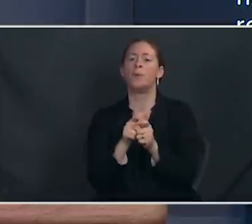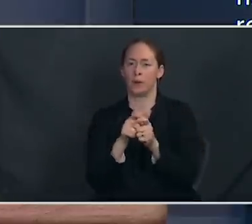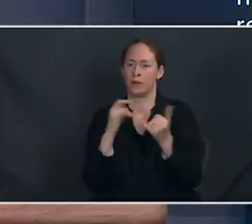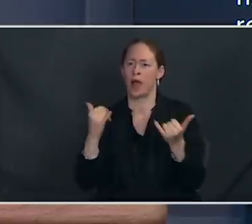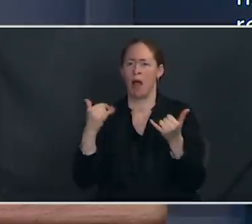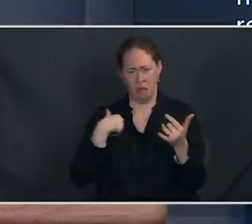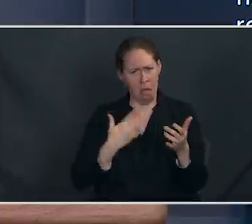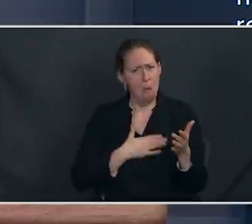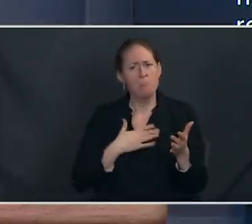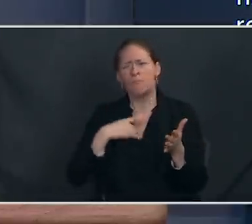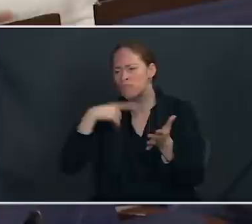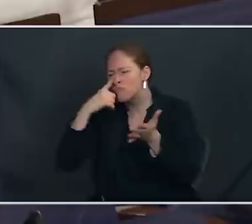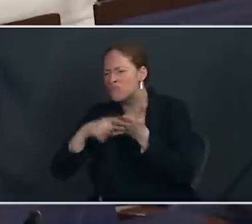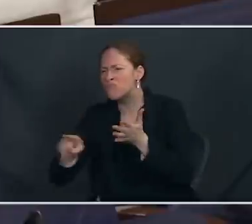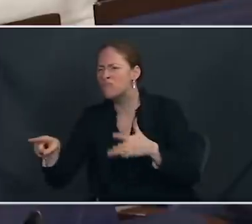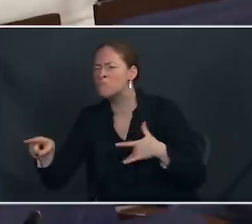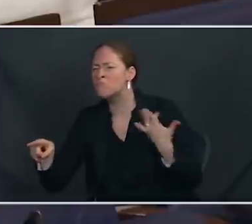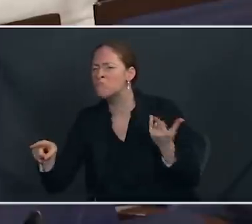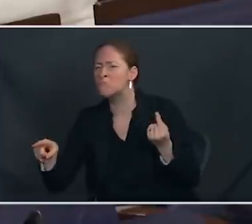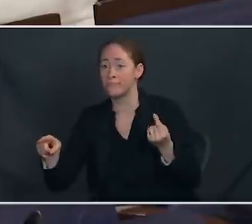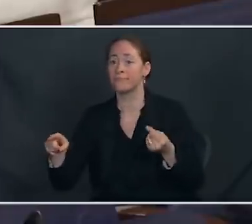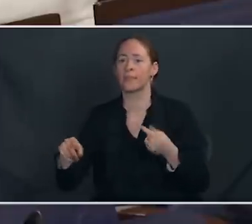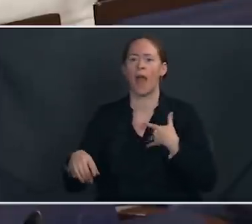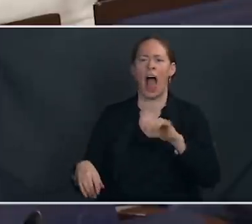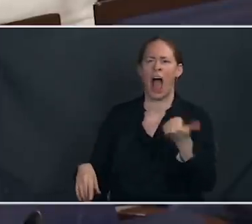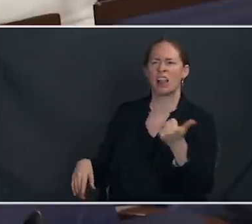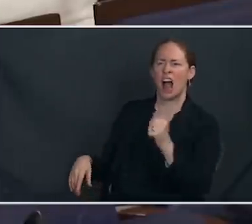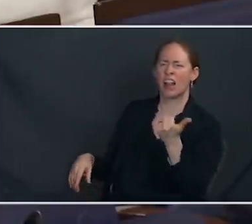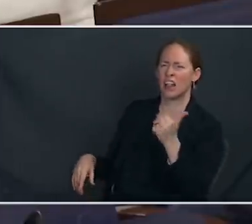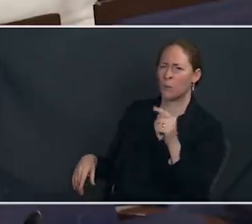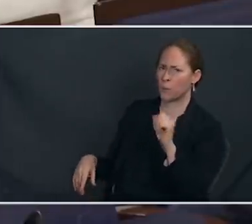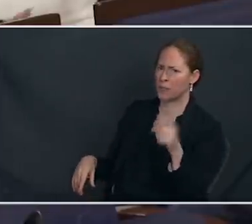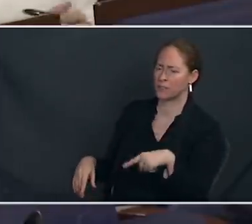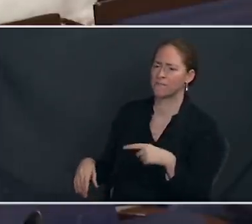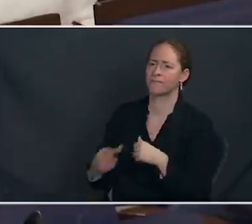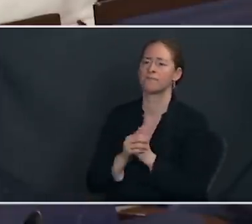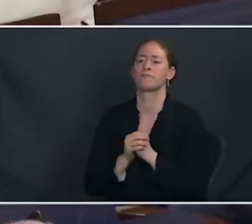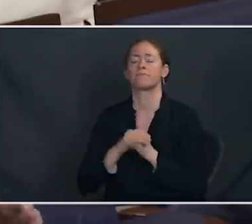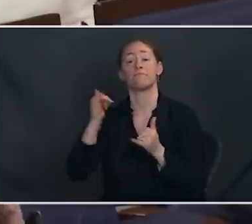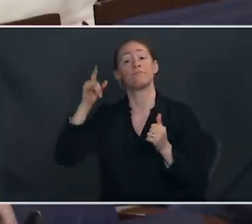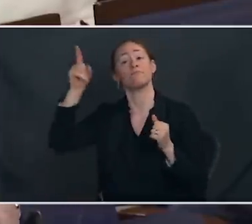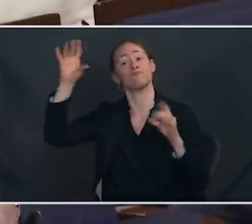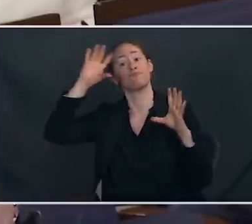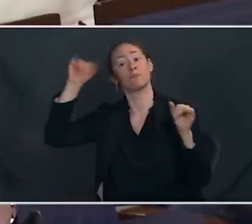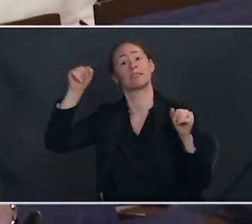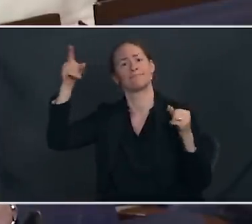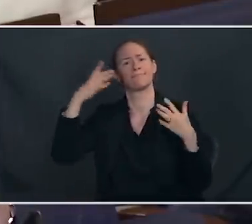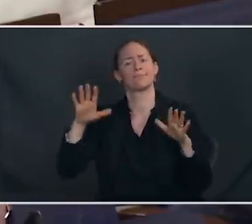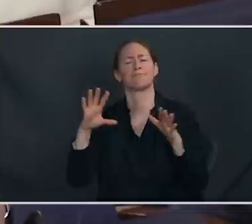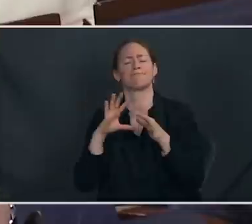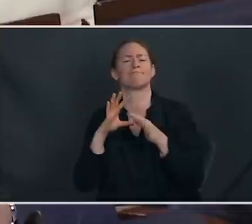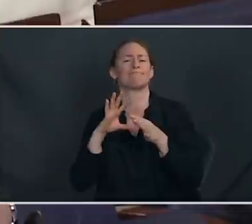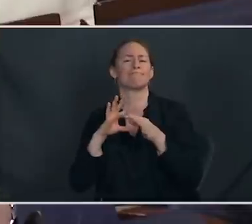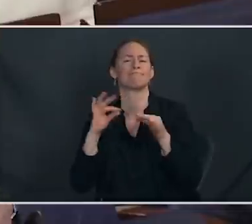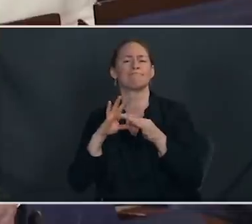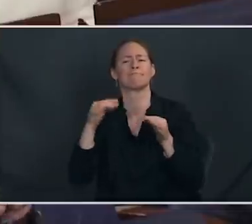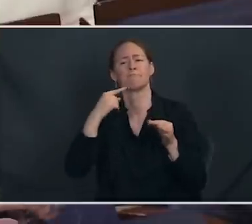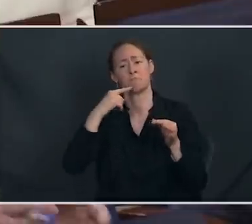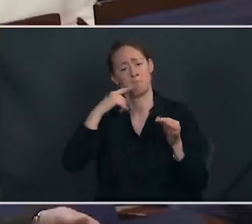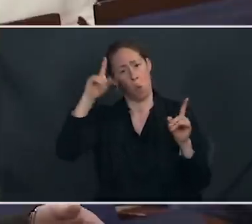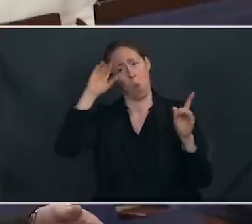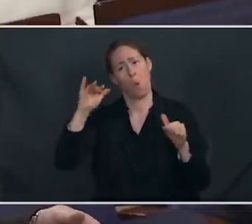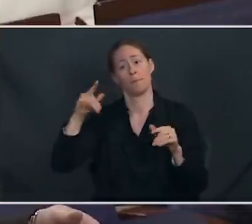specific report. The And another question. The President says that he hopes that the Senate leadership can continue,